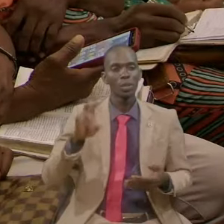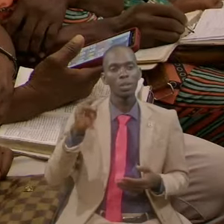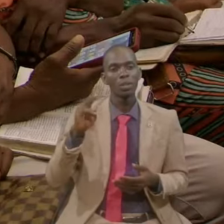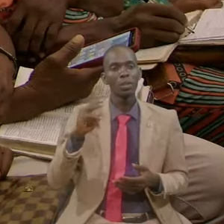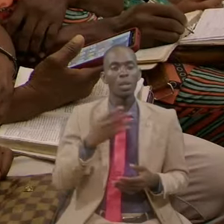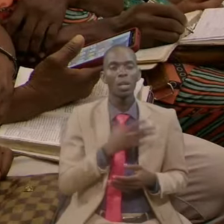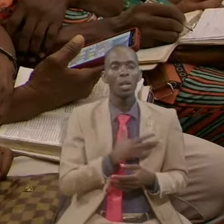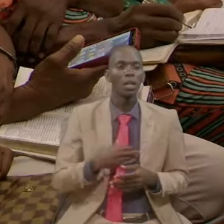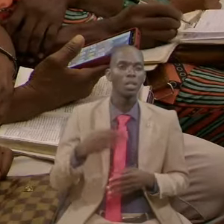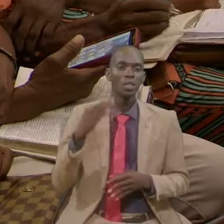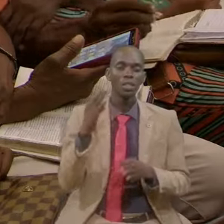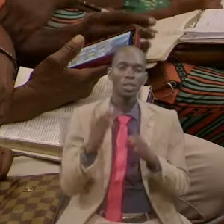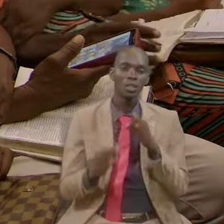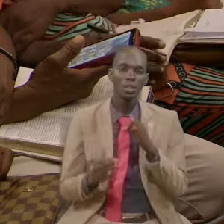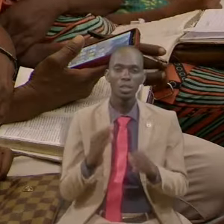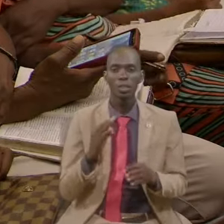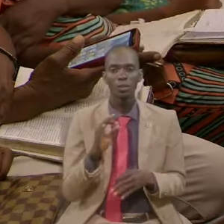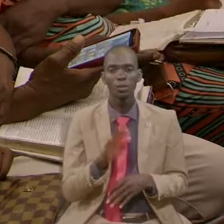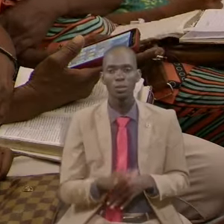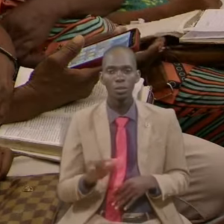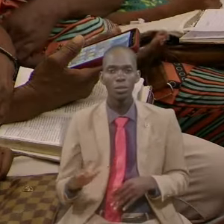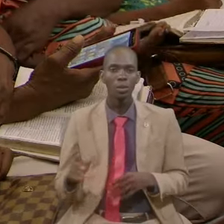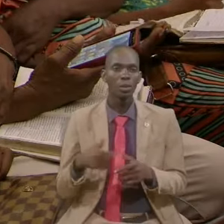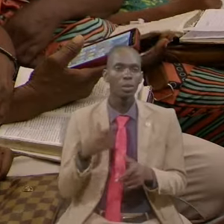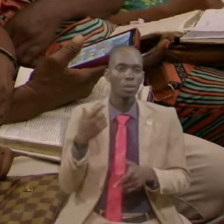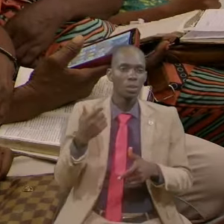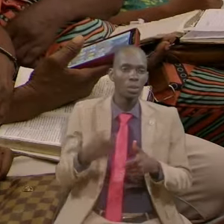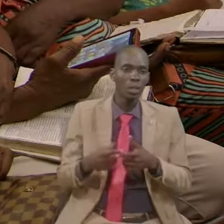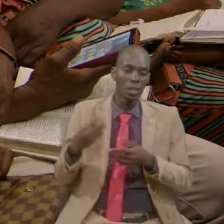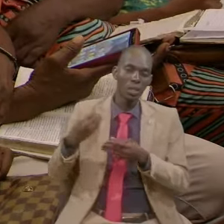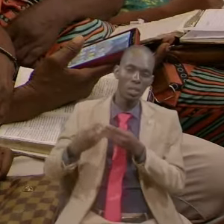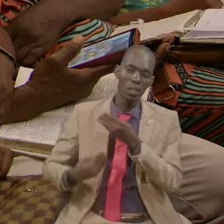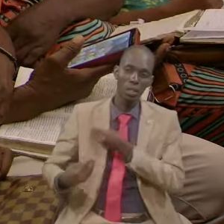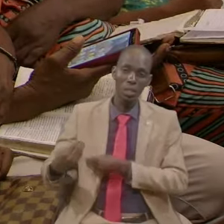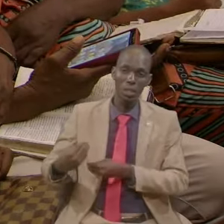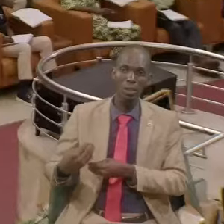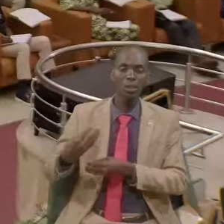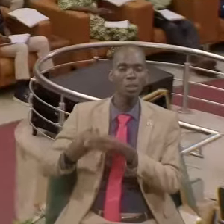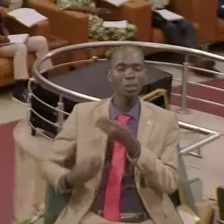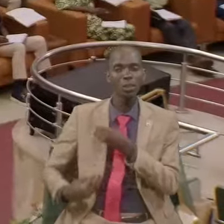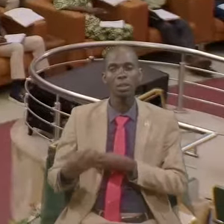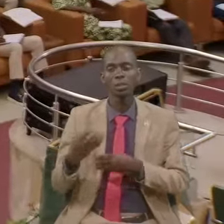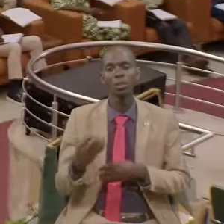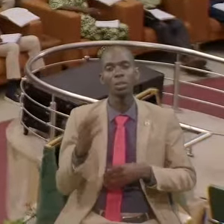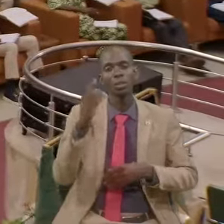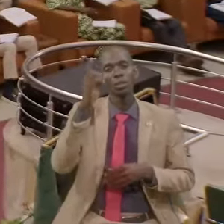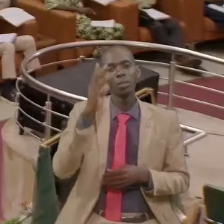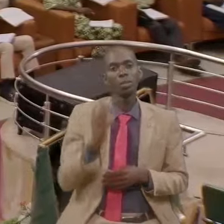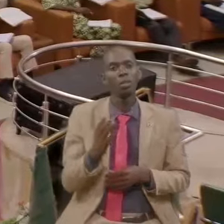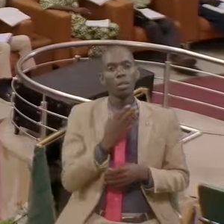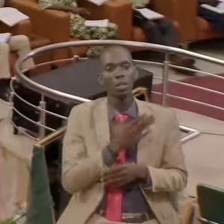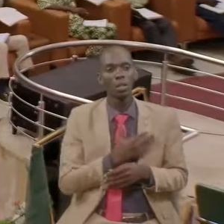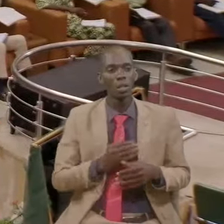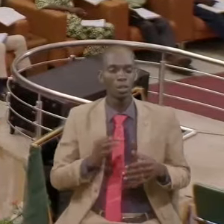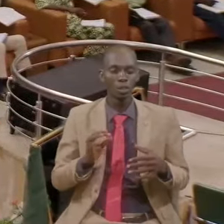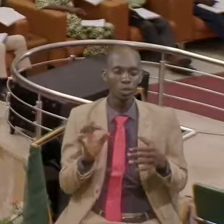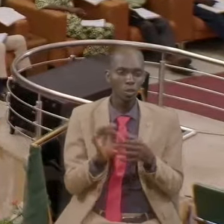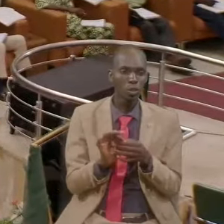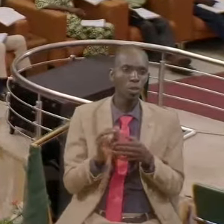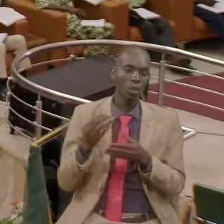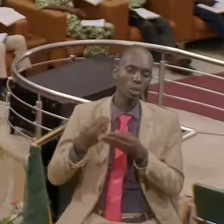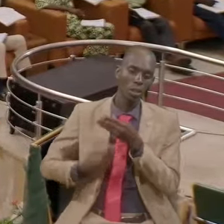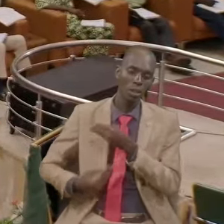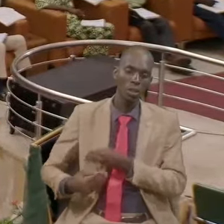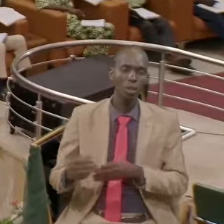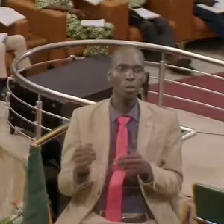Verse 17, and if children, then heirs of God and joint heirs with